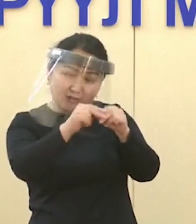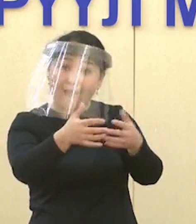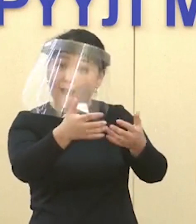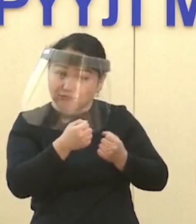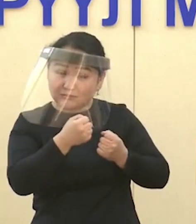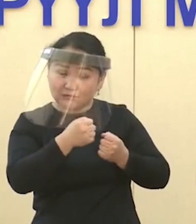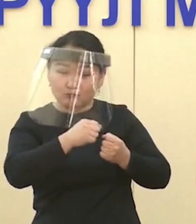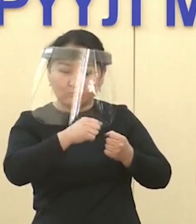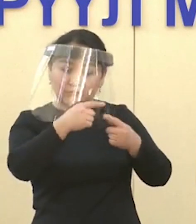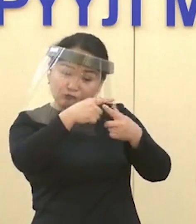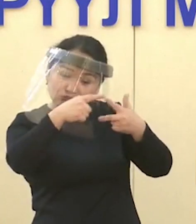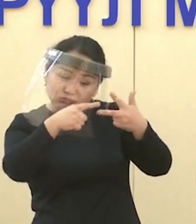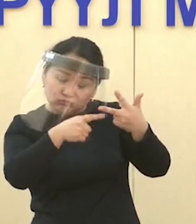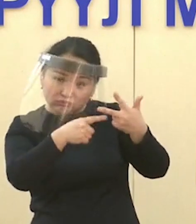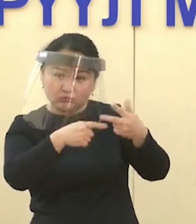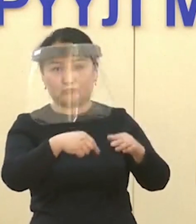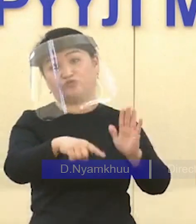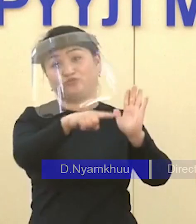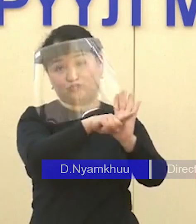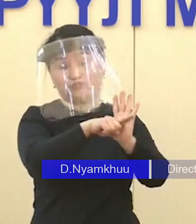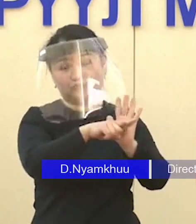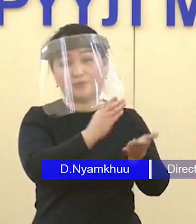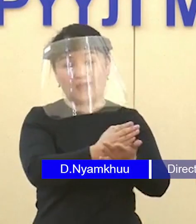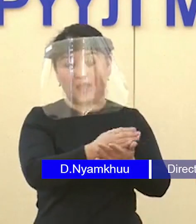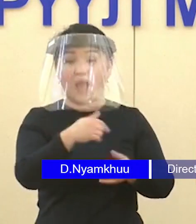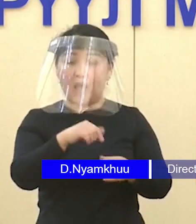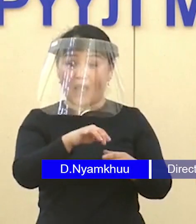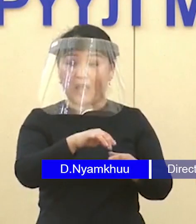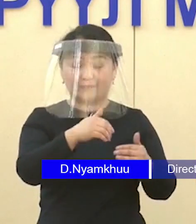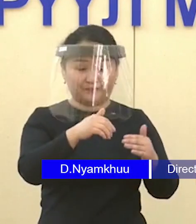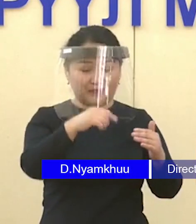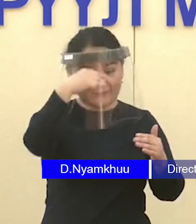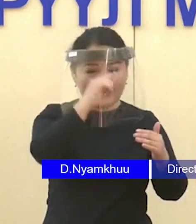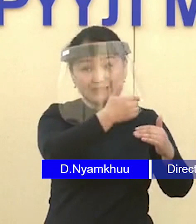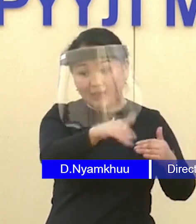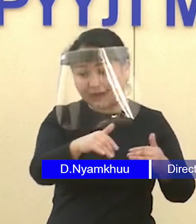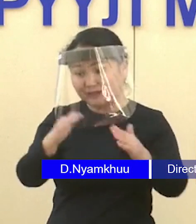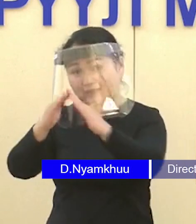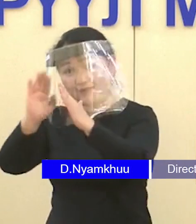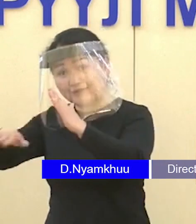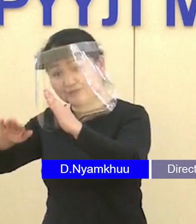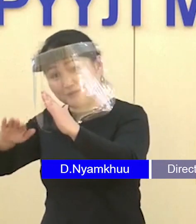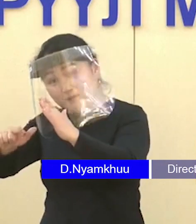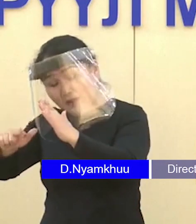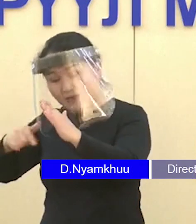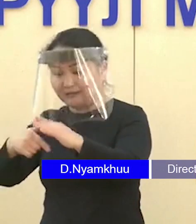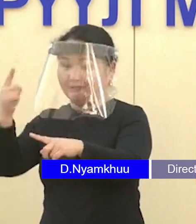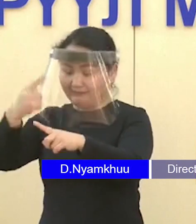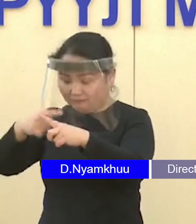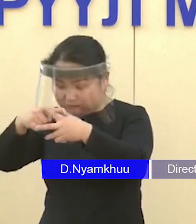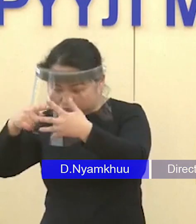another, and one patient who was staying at an isolation facility in Tarhangawal was brought to the National Center for